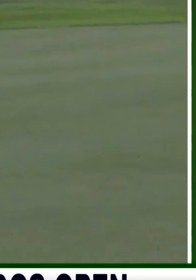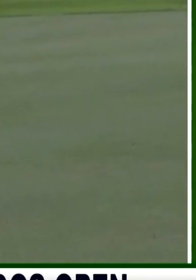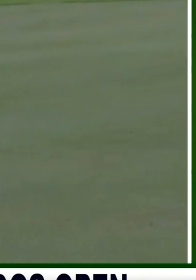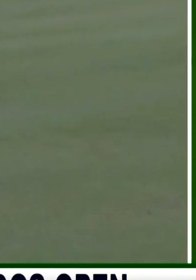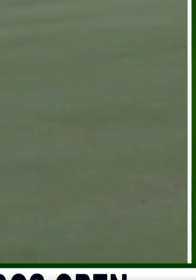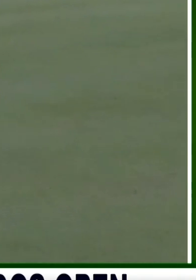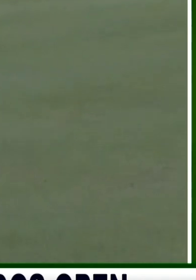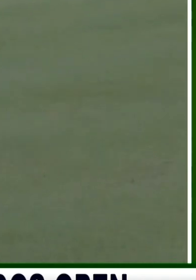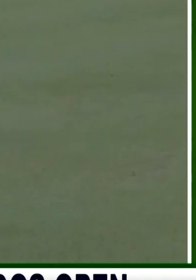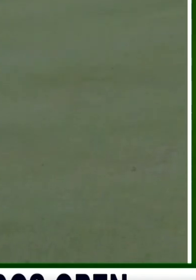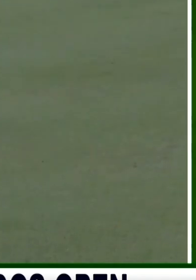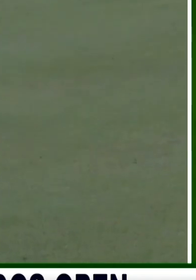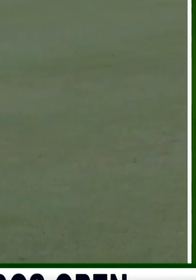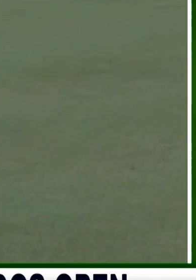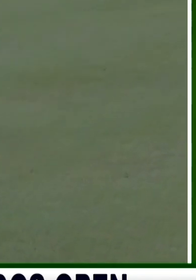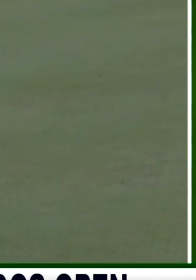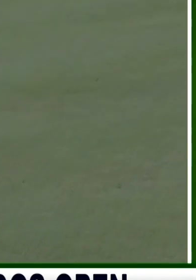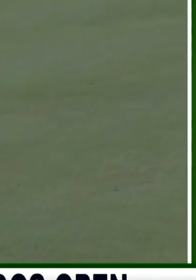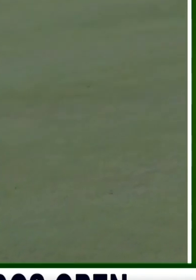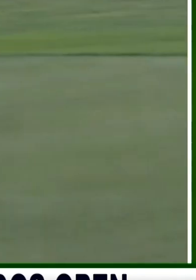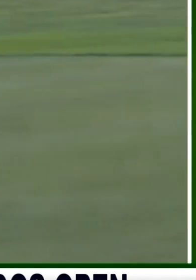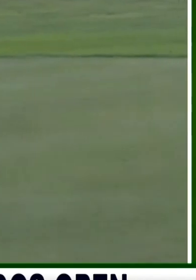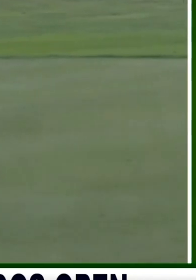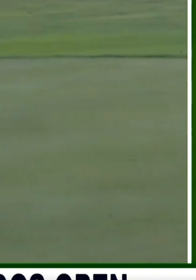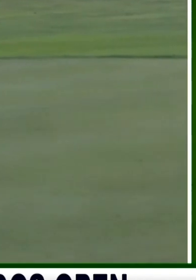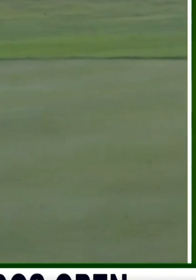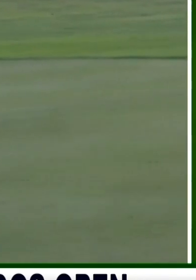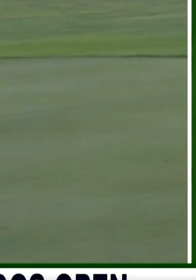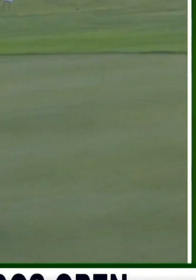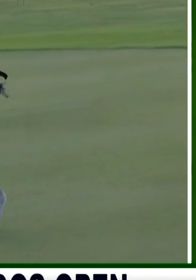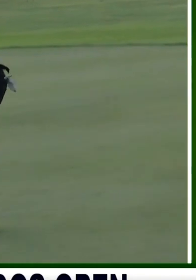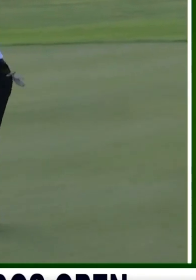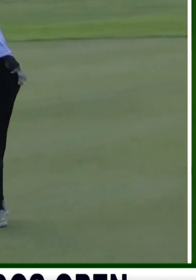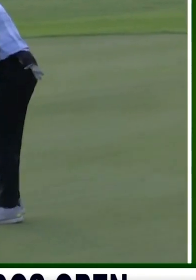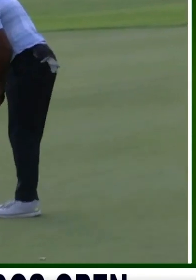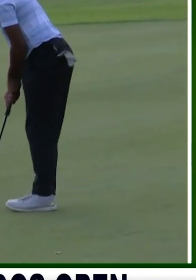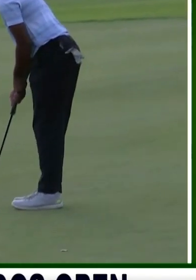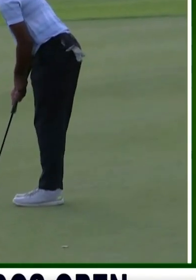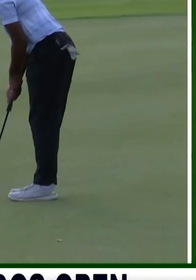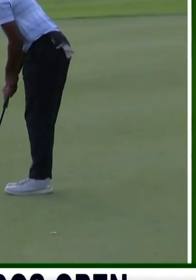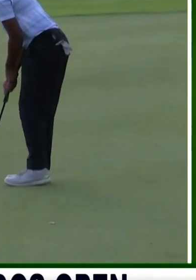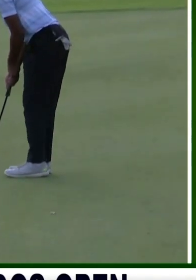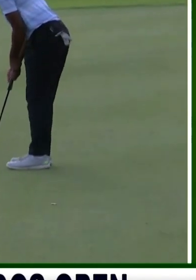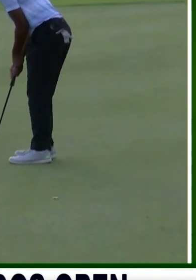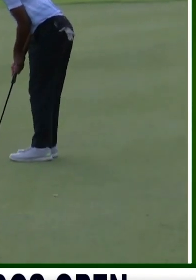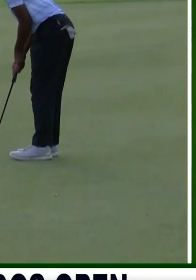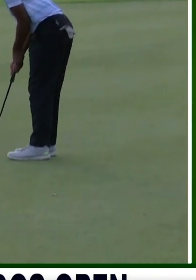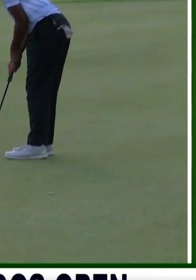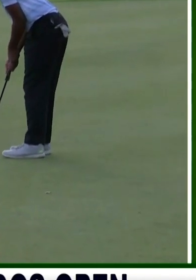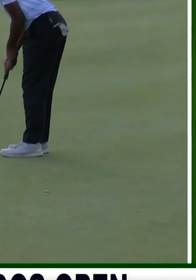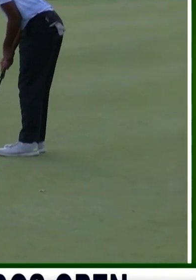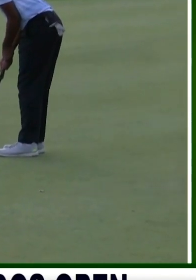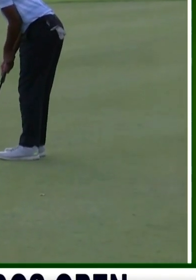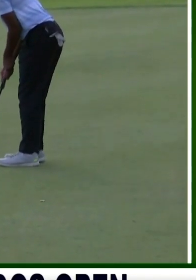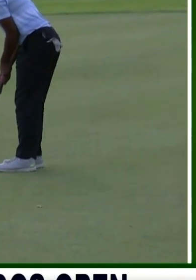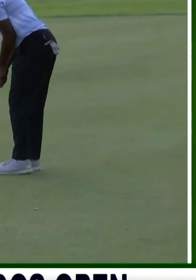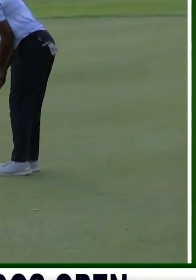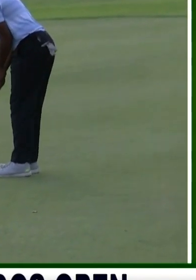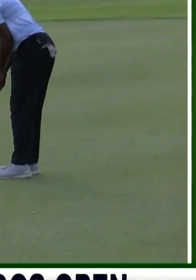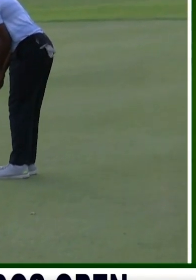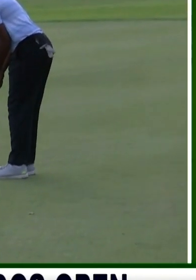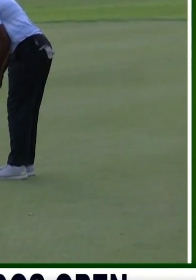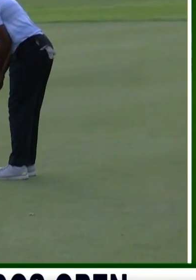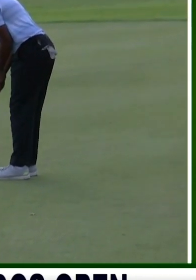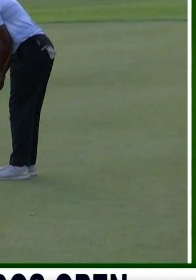and 72. 2 strokes back was Bryden at even par and Correa 2 over par. The highest placed Barbadian was